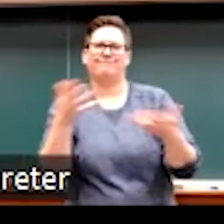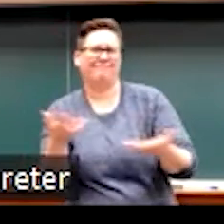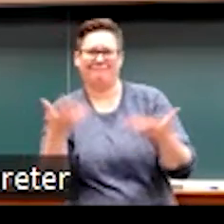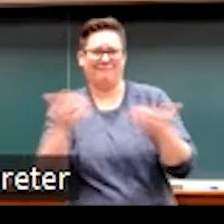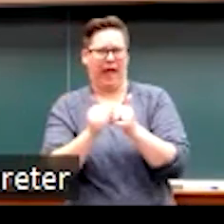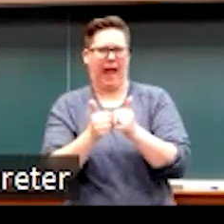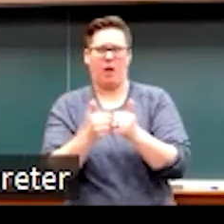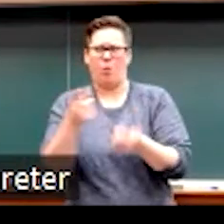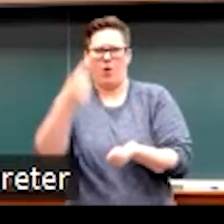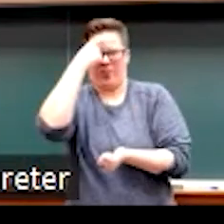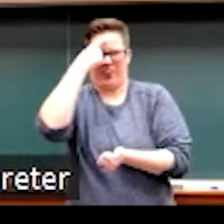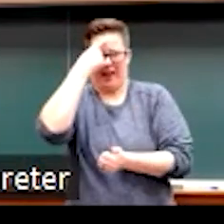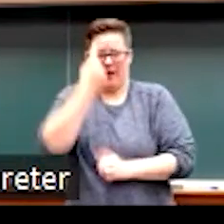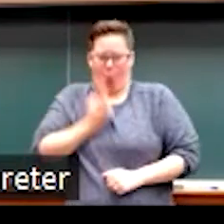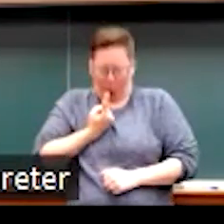Yeah.